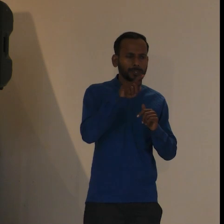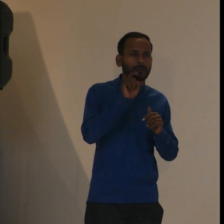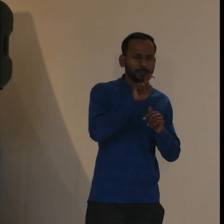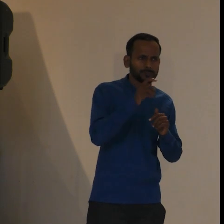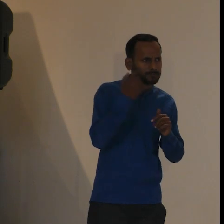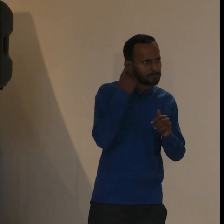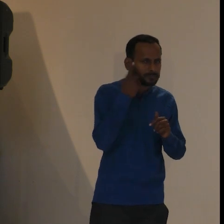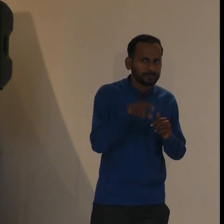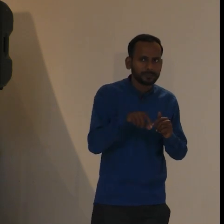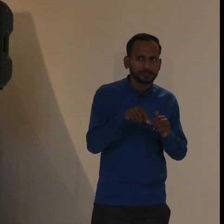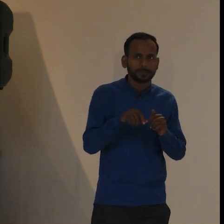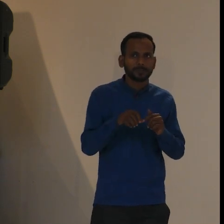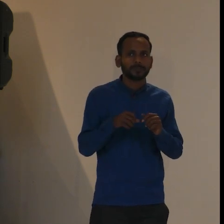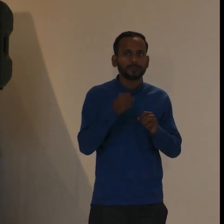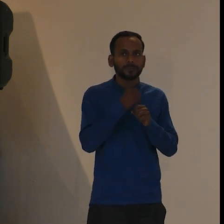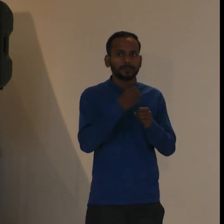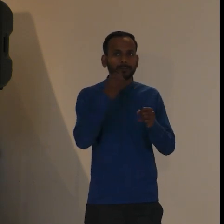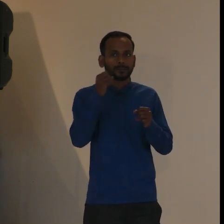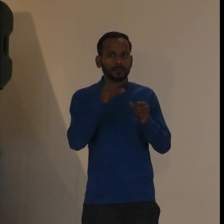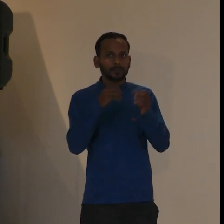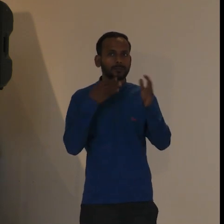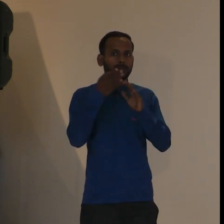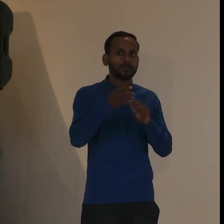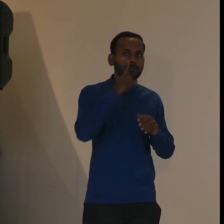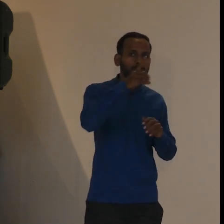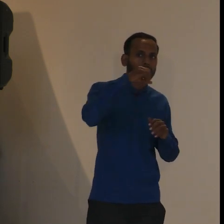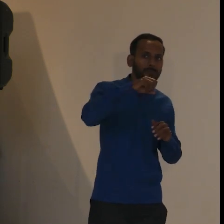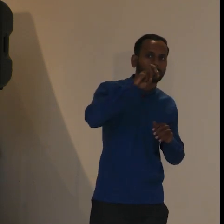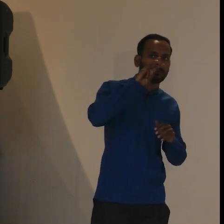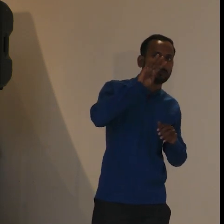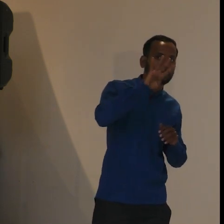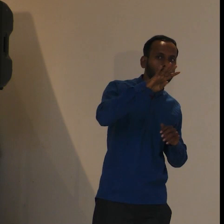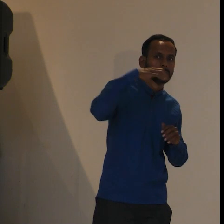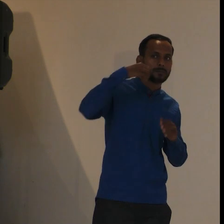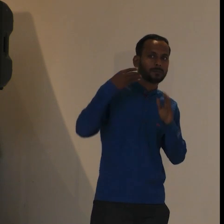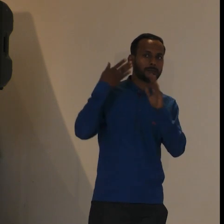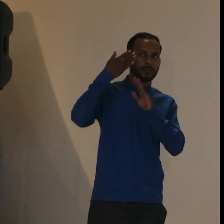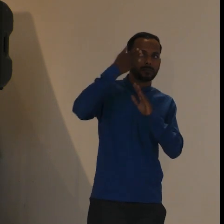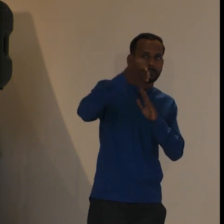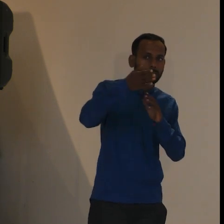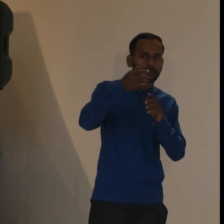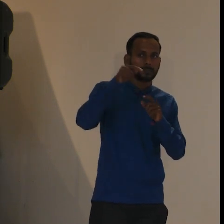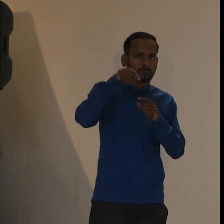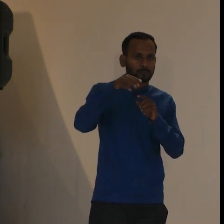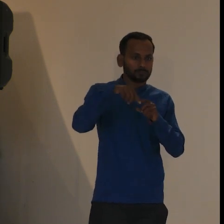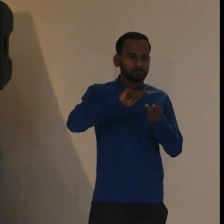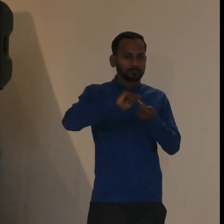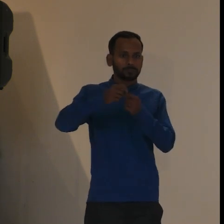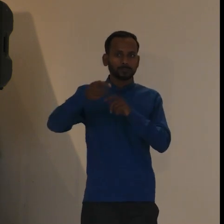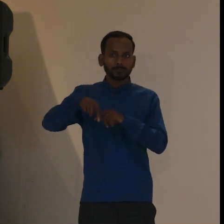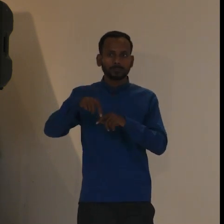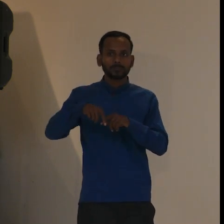I have visited Goa way back in 1949, when it probably was never like this. And I had